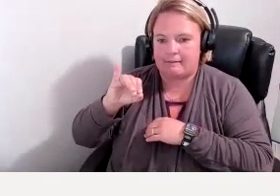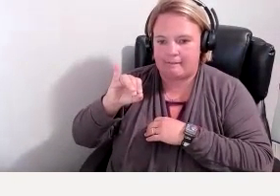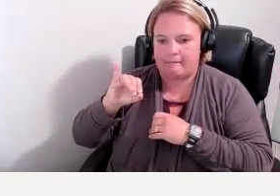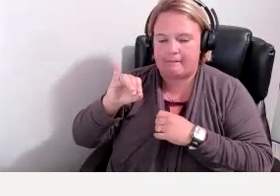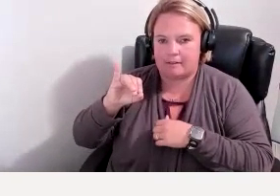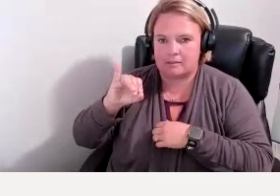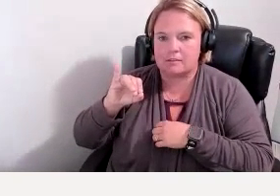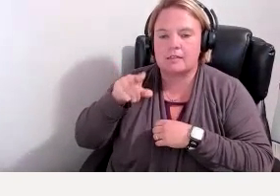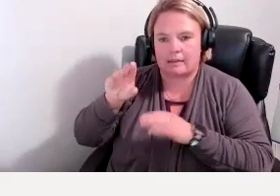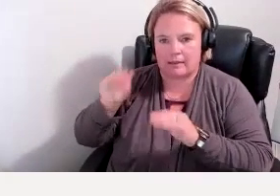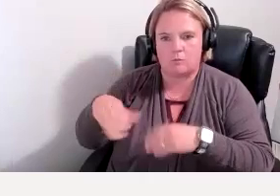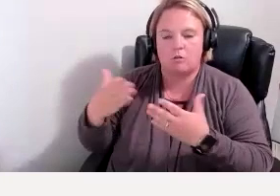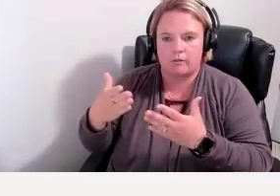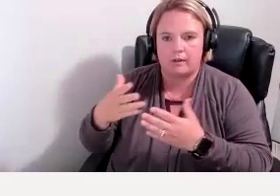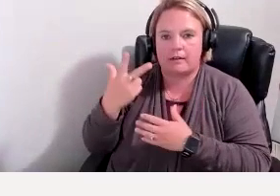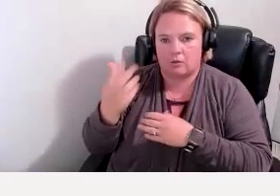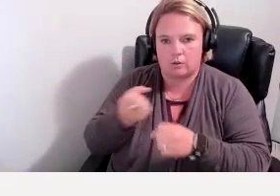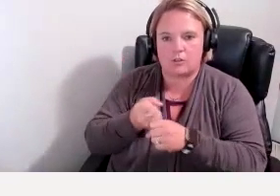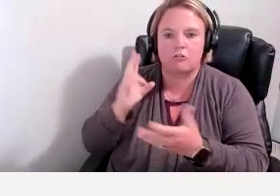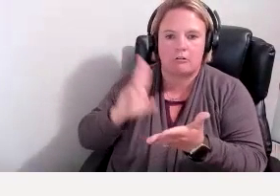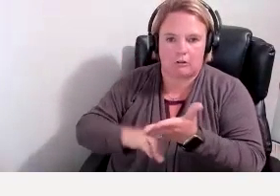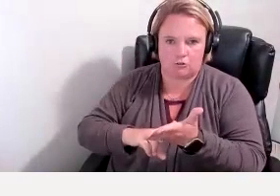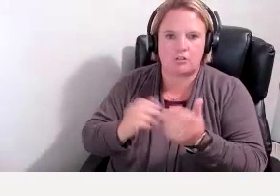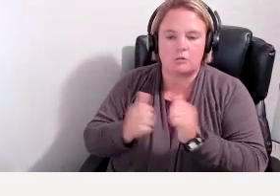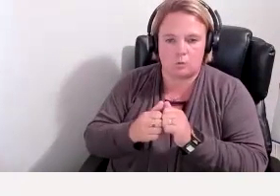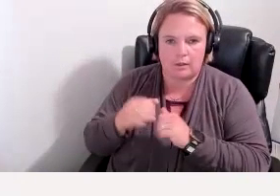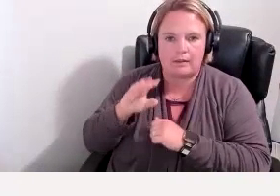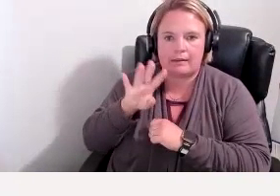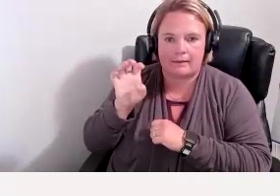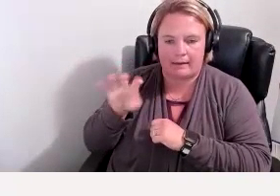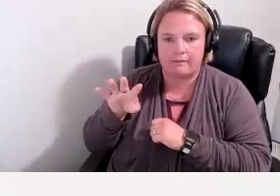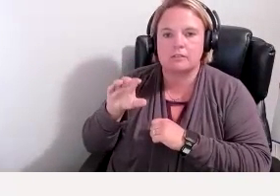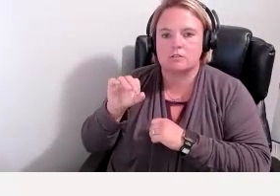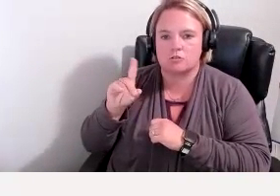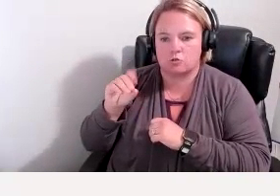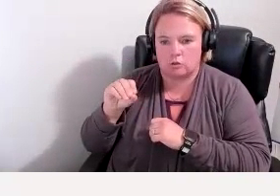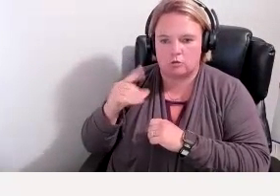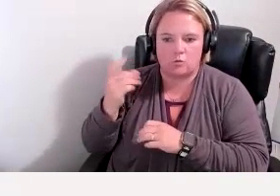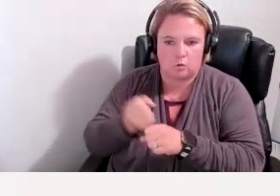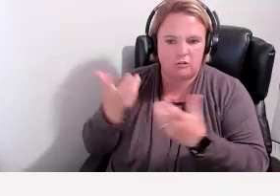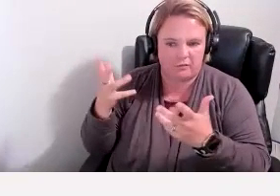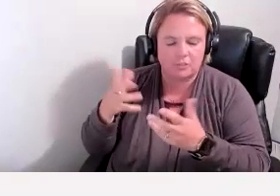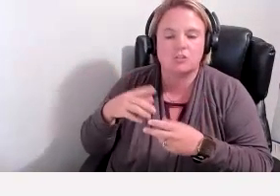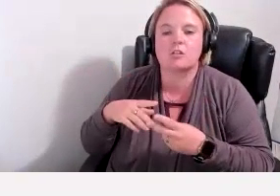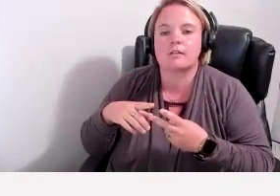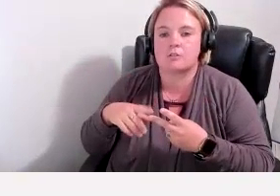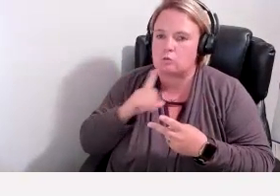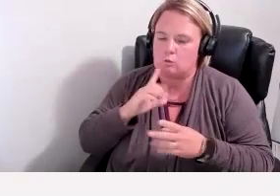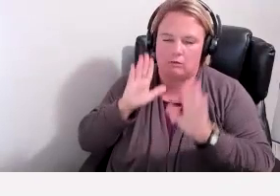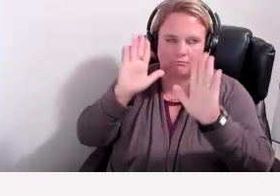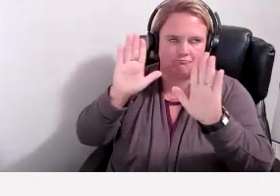they provided now a 3-year contract with Canvas Studio. So we've already gone through one. So it's really